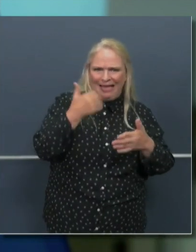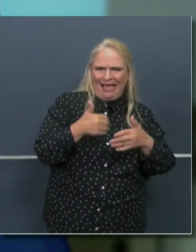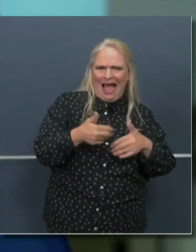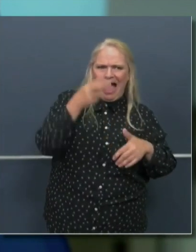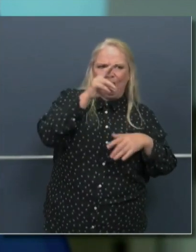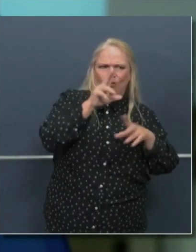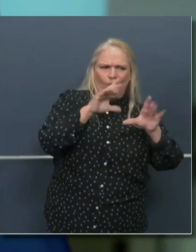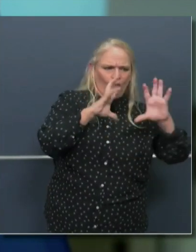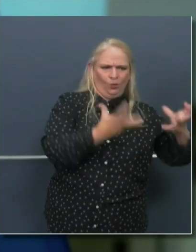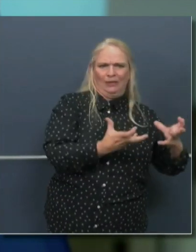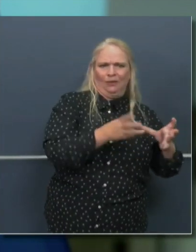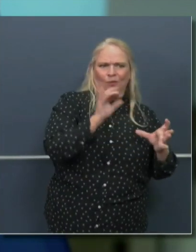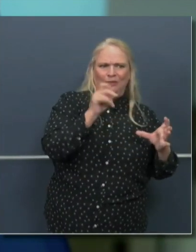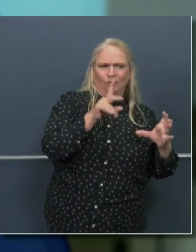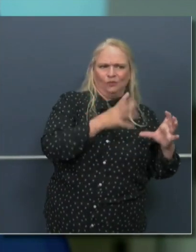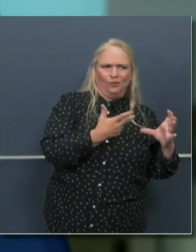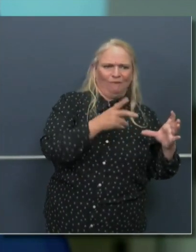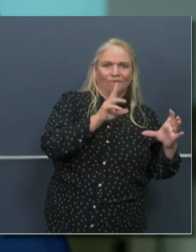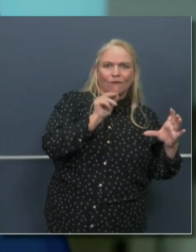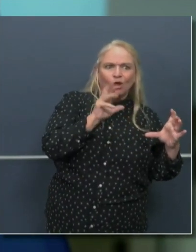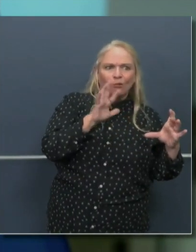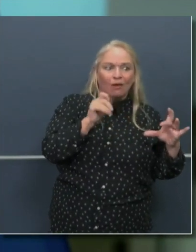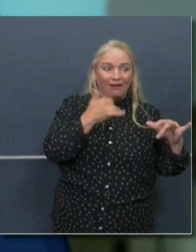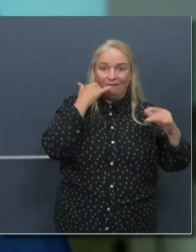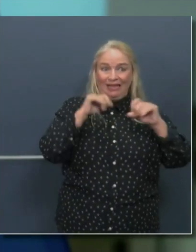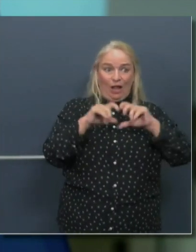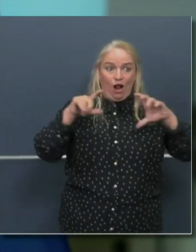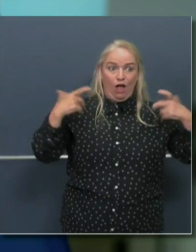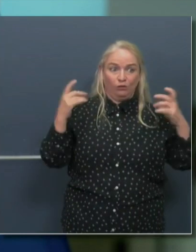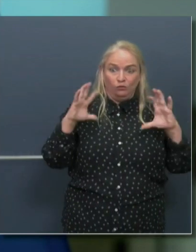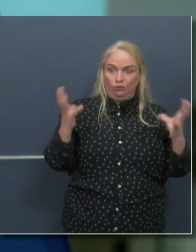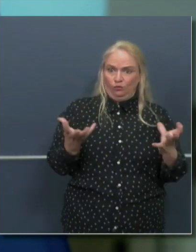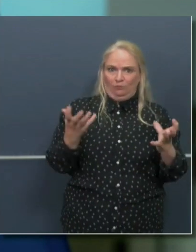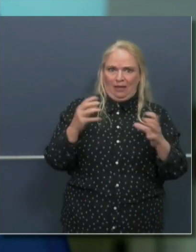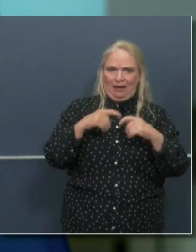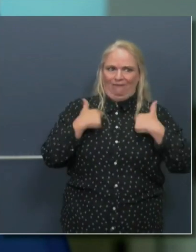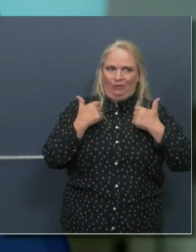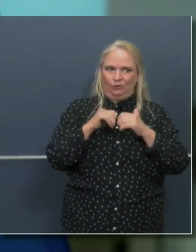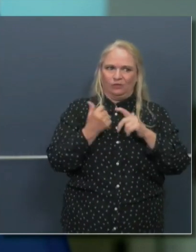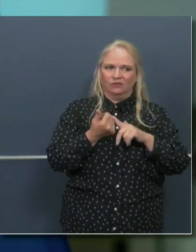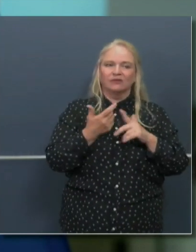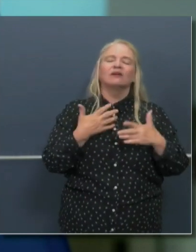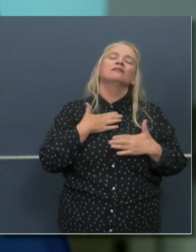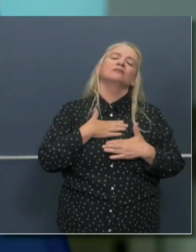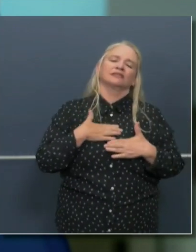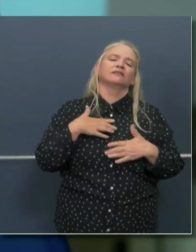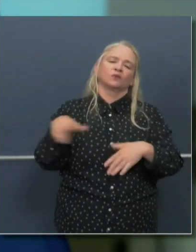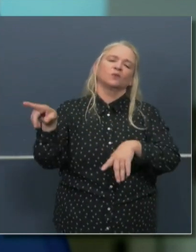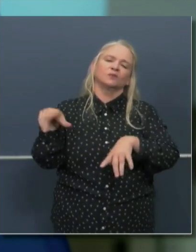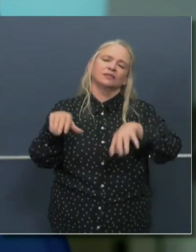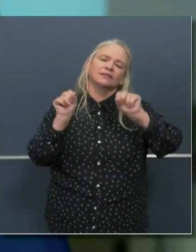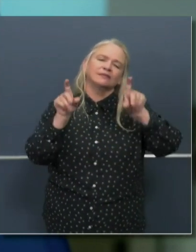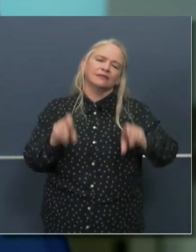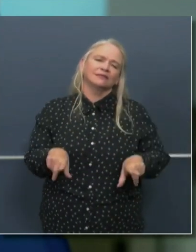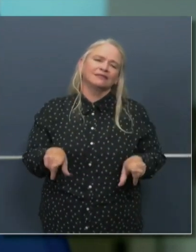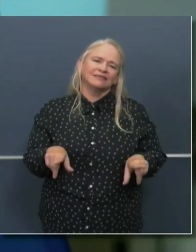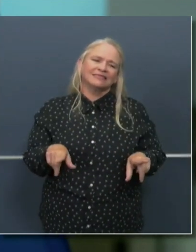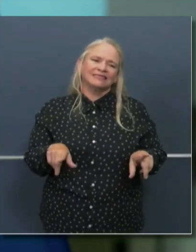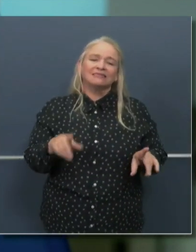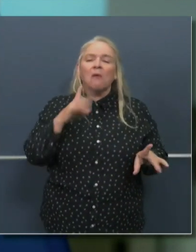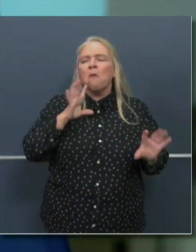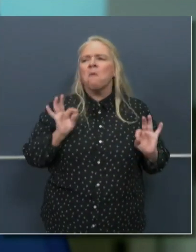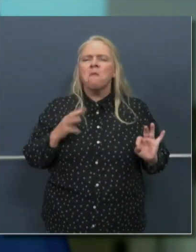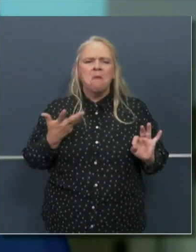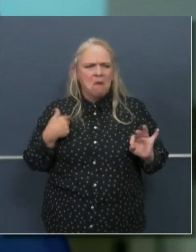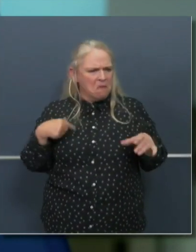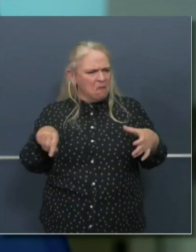congregate setting, and the like, we want to encourage you to get tested, not be discouraged in some cases